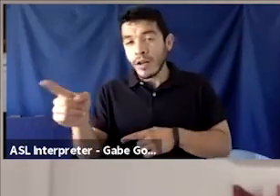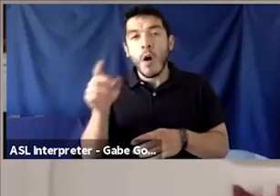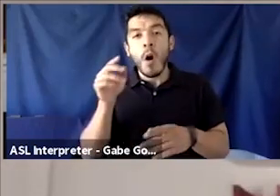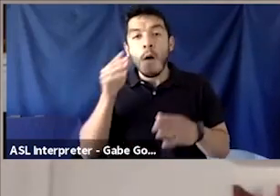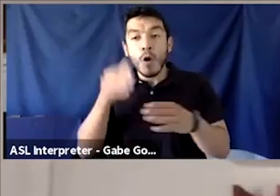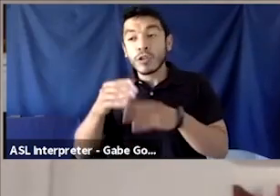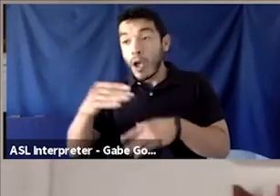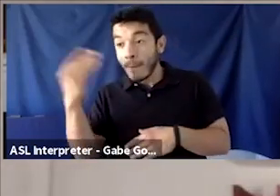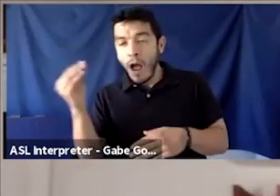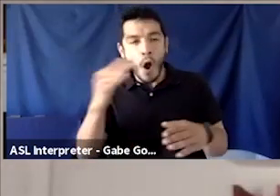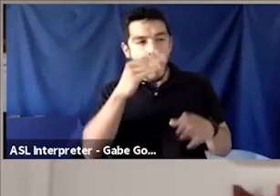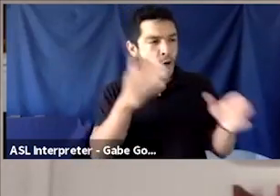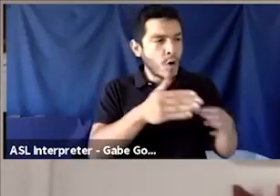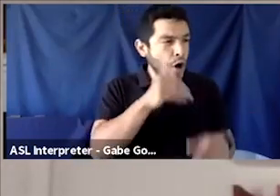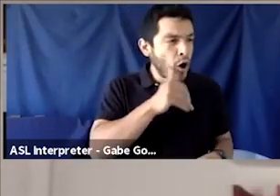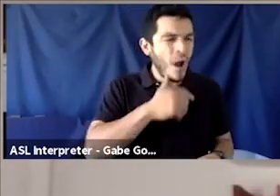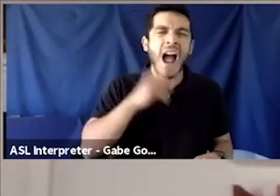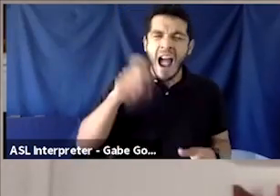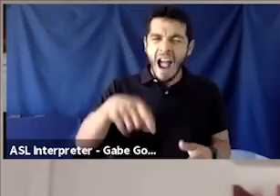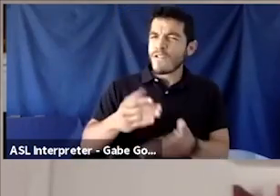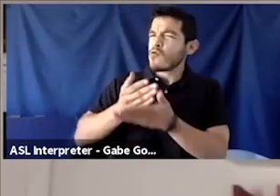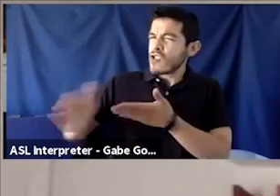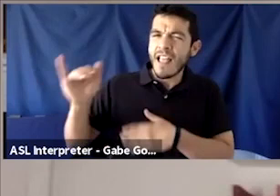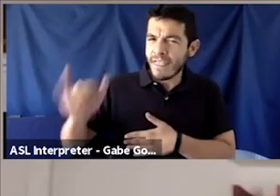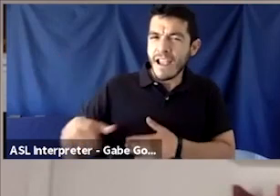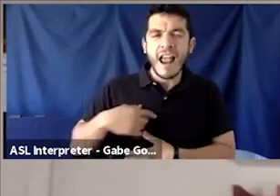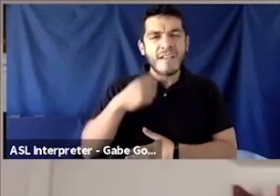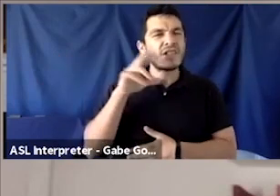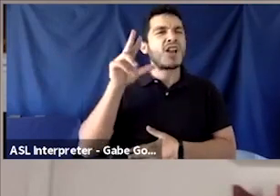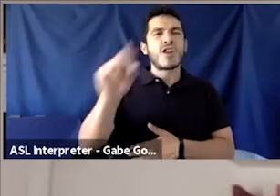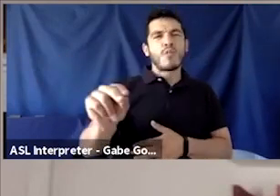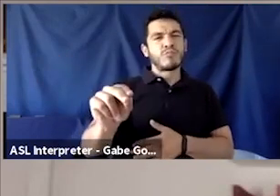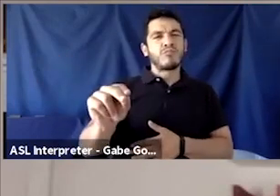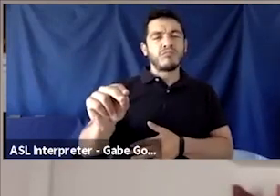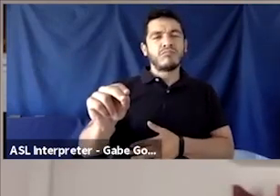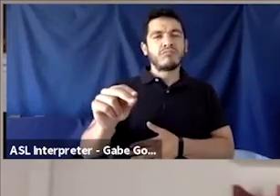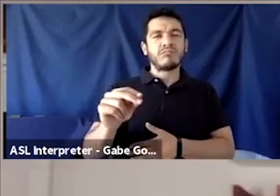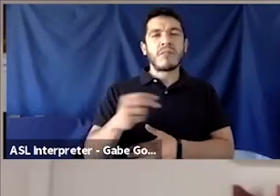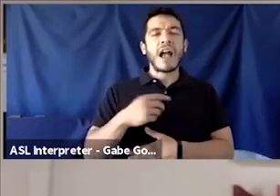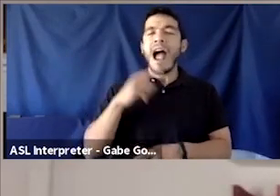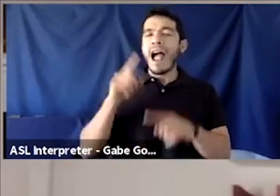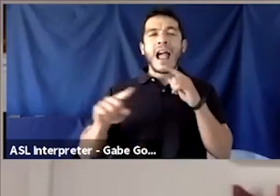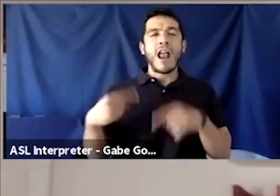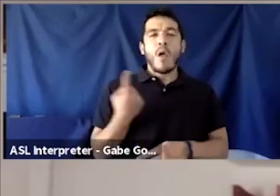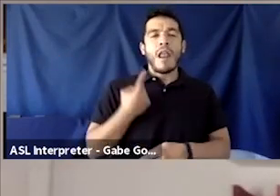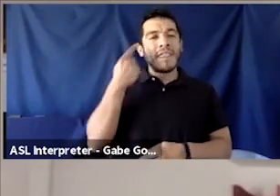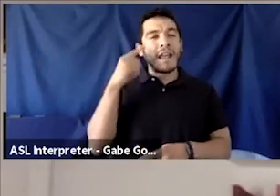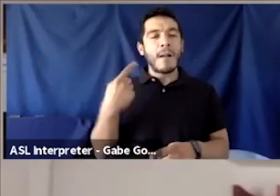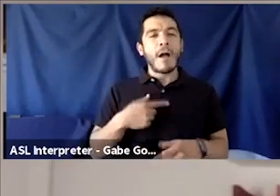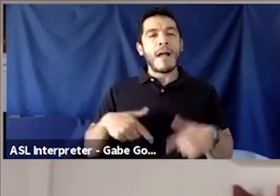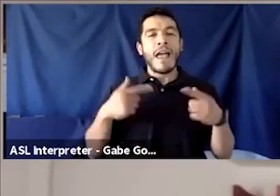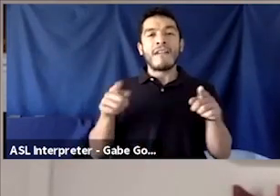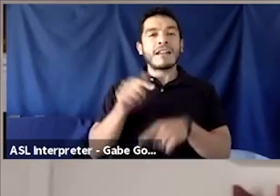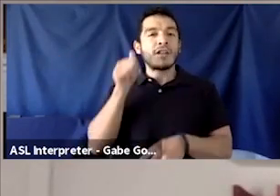Black, you have to reject those. And like you were saying, you have to say no. There's no way for me to solely think about my life as a girl. There is no